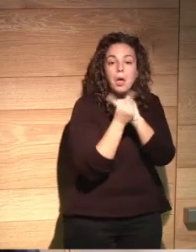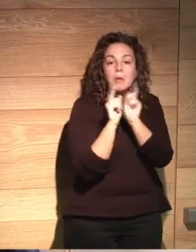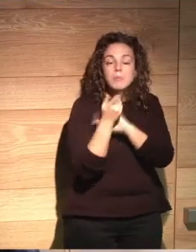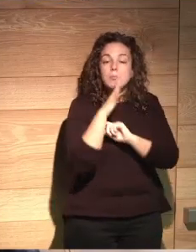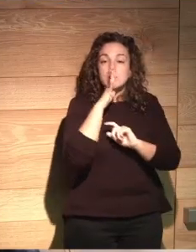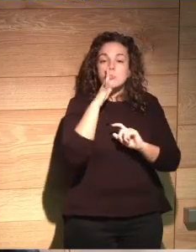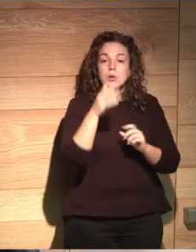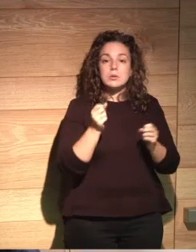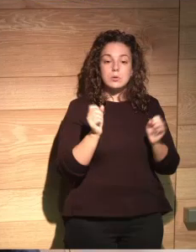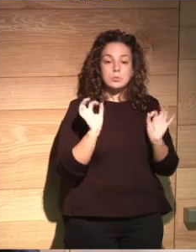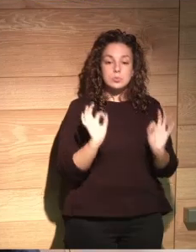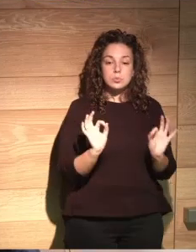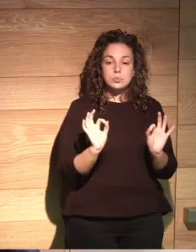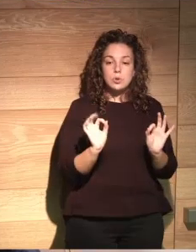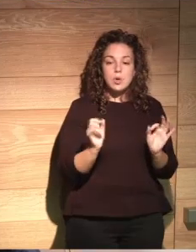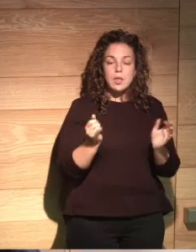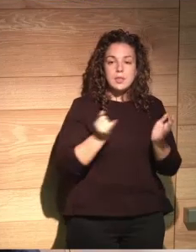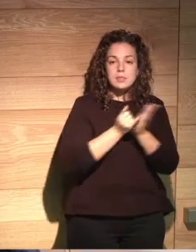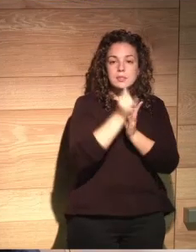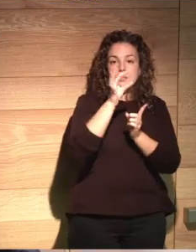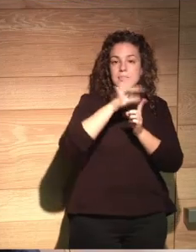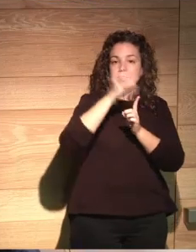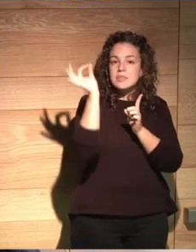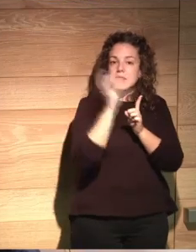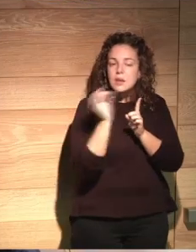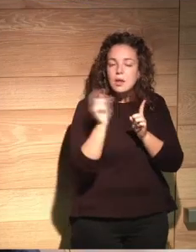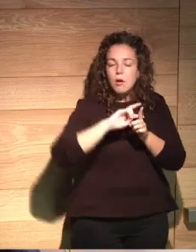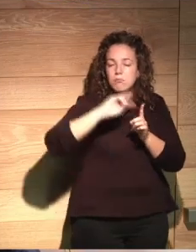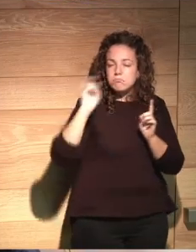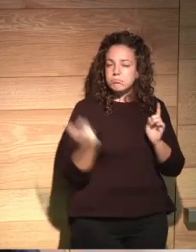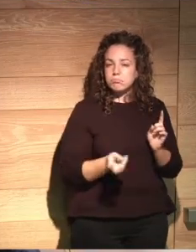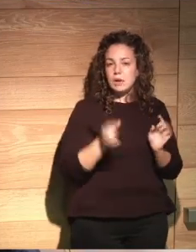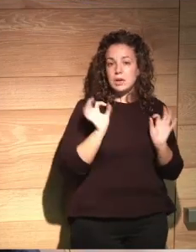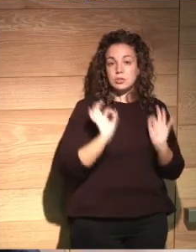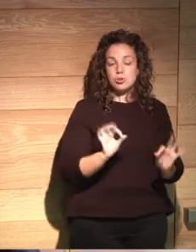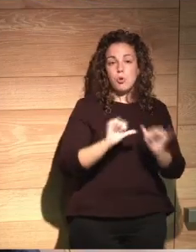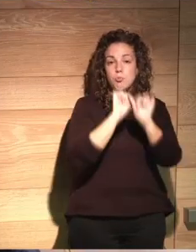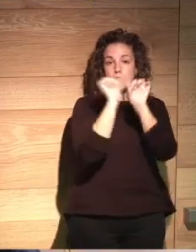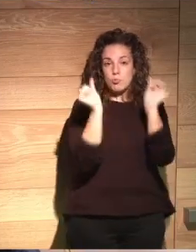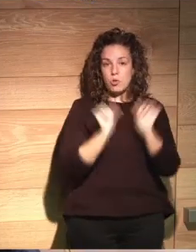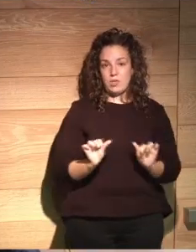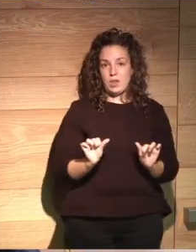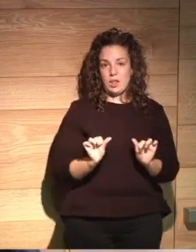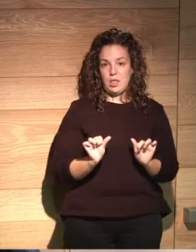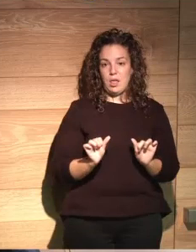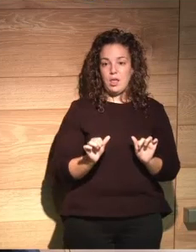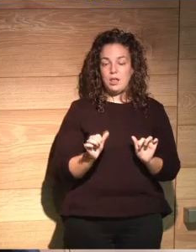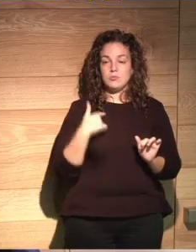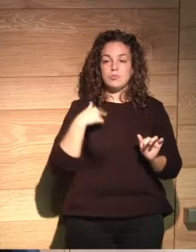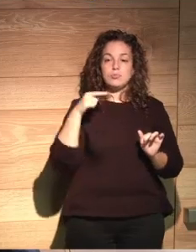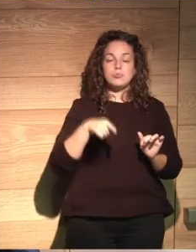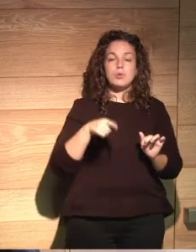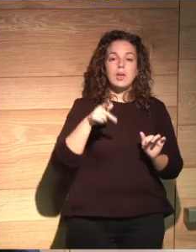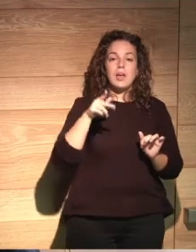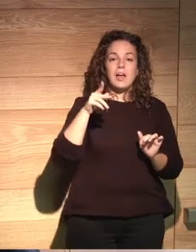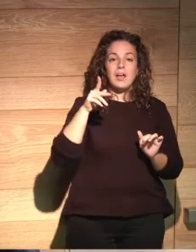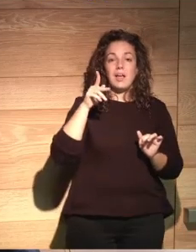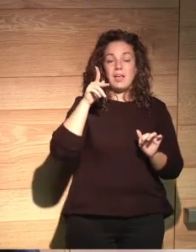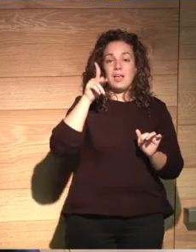gods. And then they left those lands with just wheat cultivated there. And this is